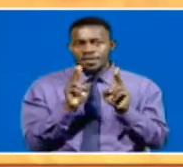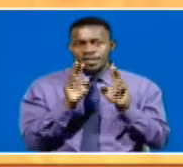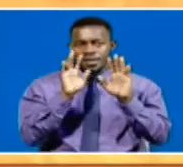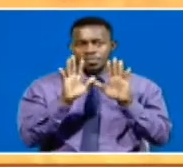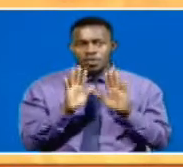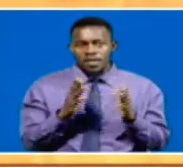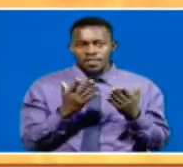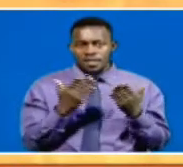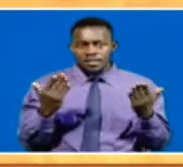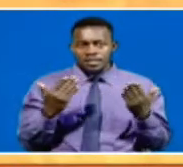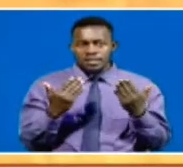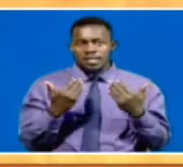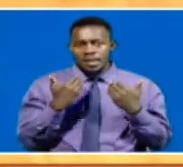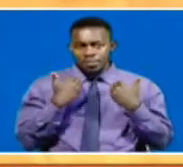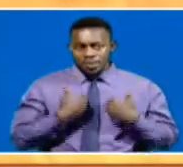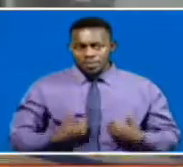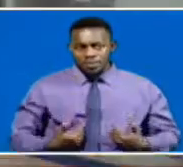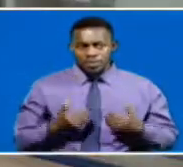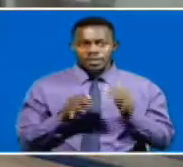personal development.